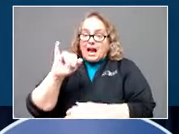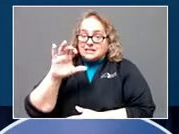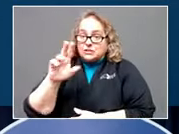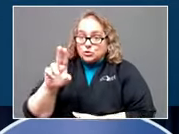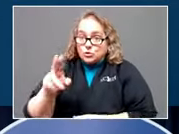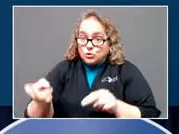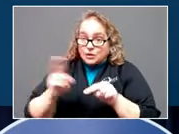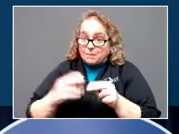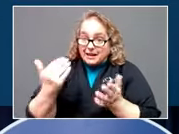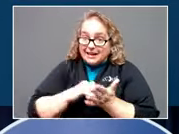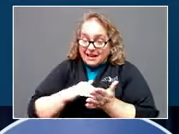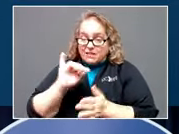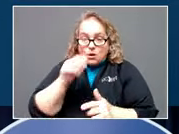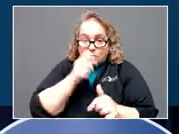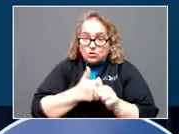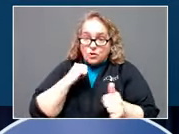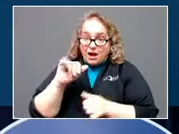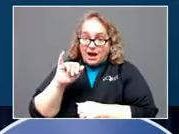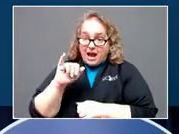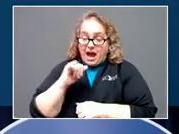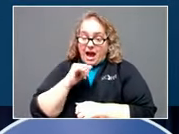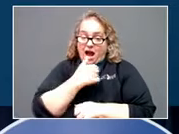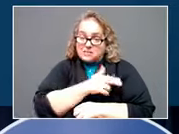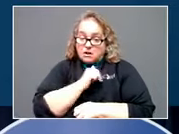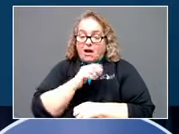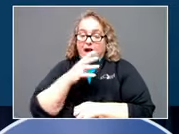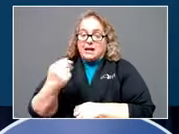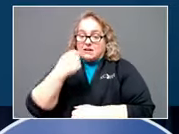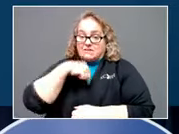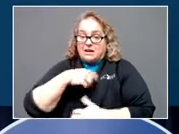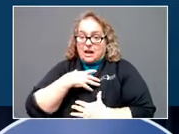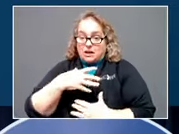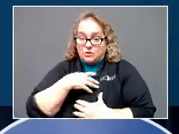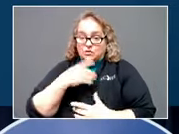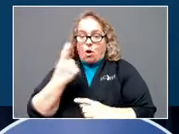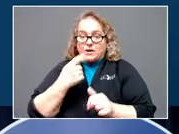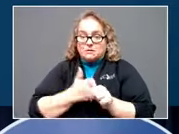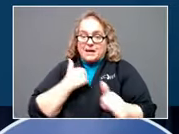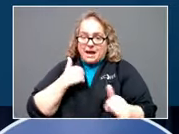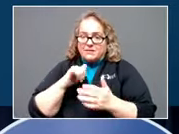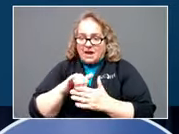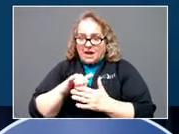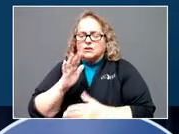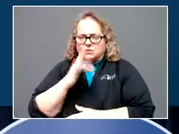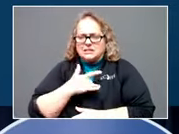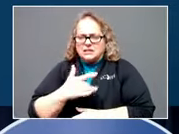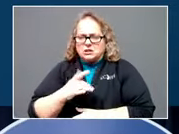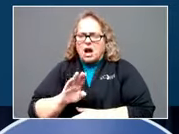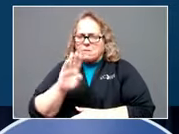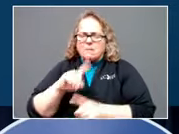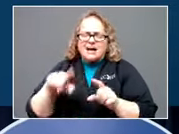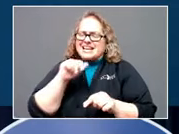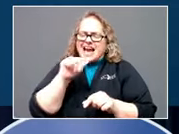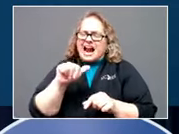but going up. And ventilators, which will trail that, generally going up, but not nearly as much.